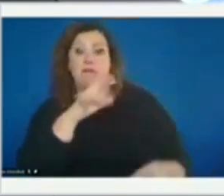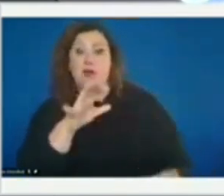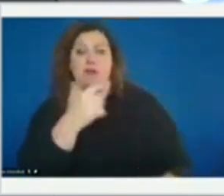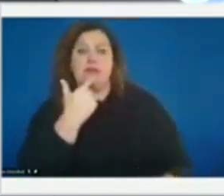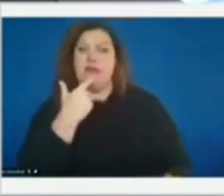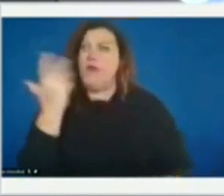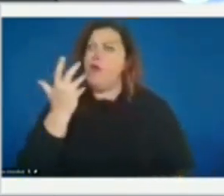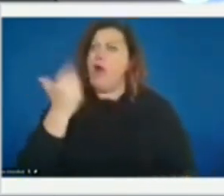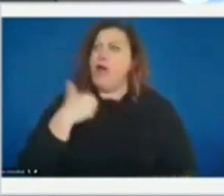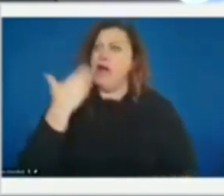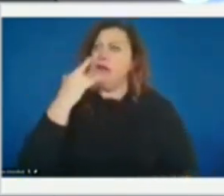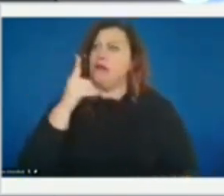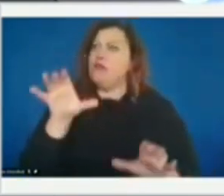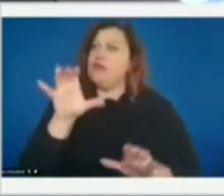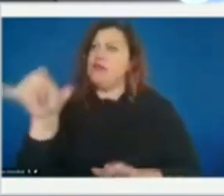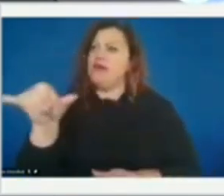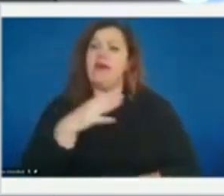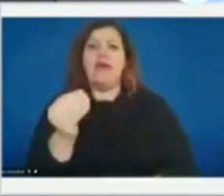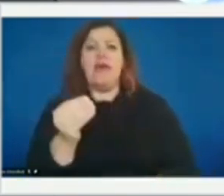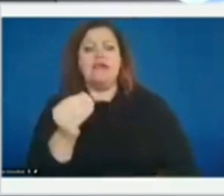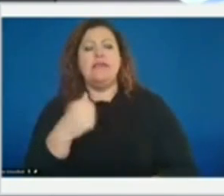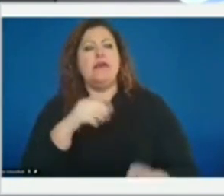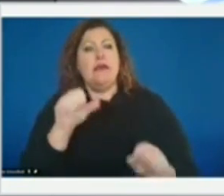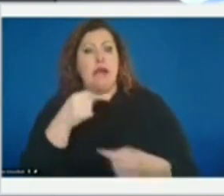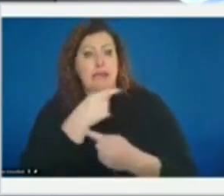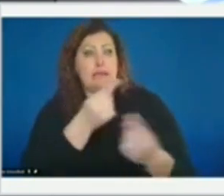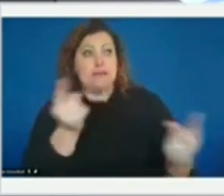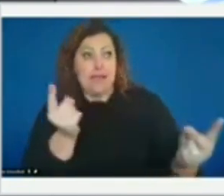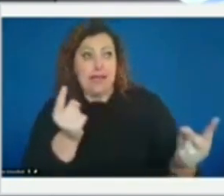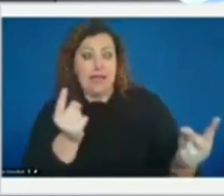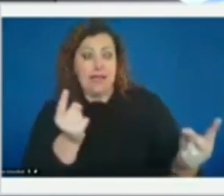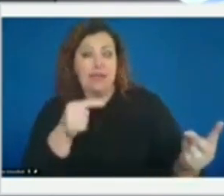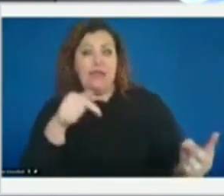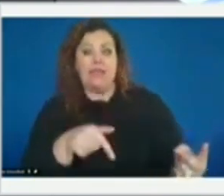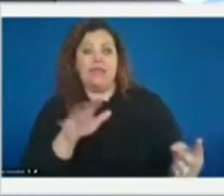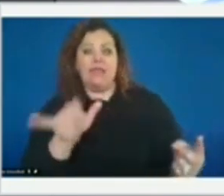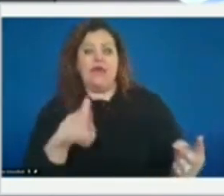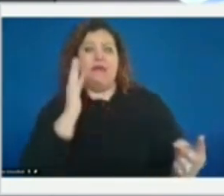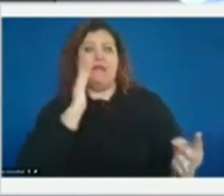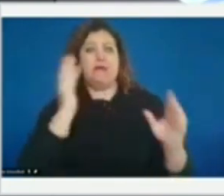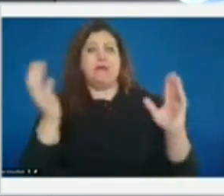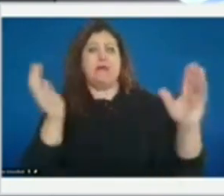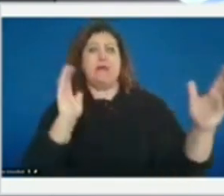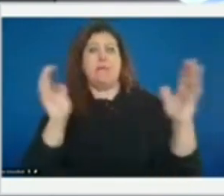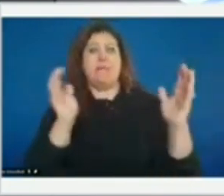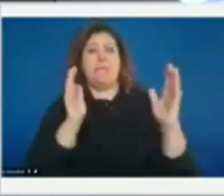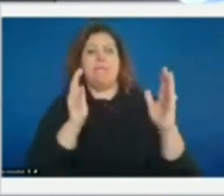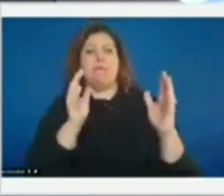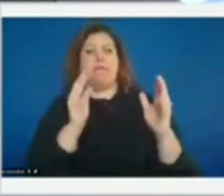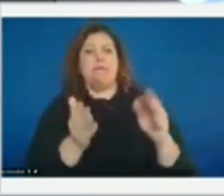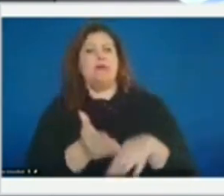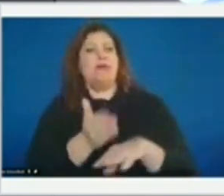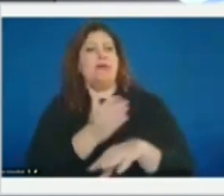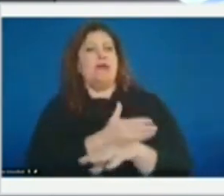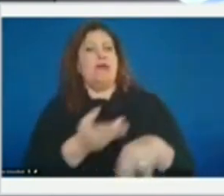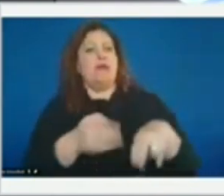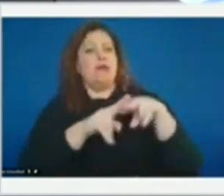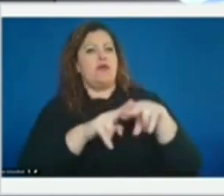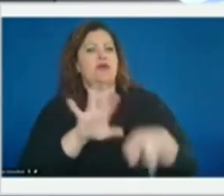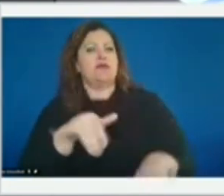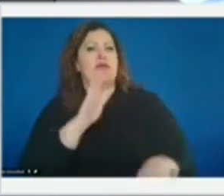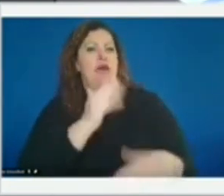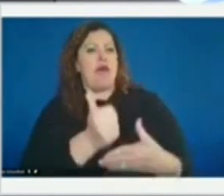that. And what I can say is that scaling that is only going to help the response of